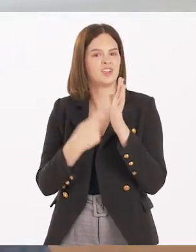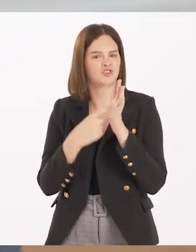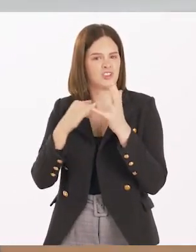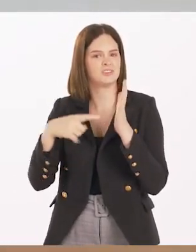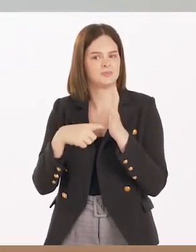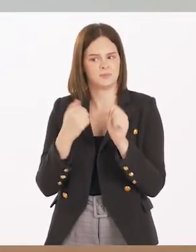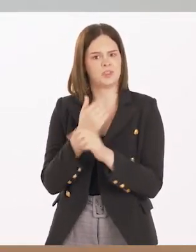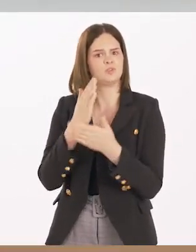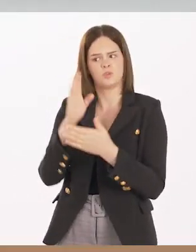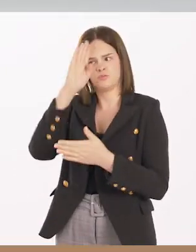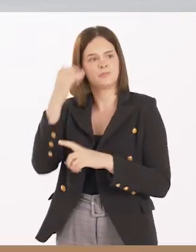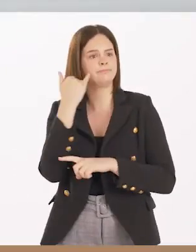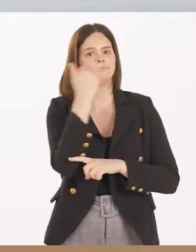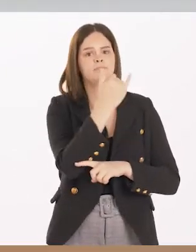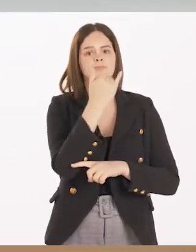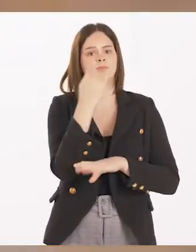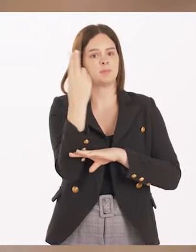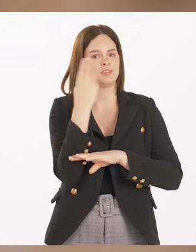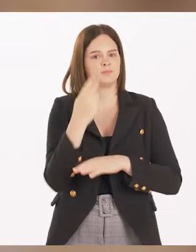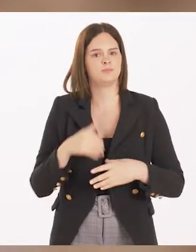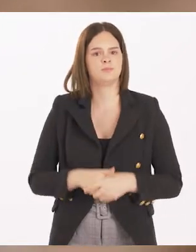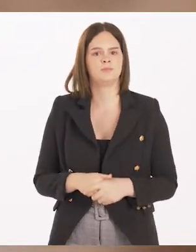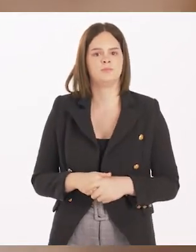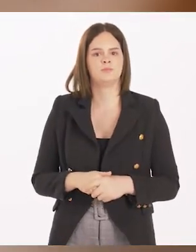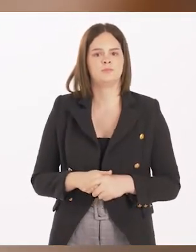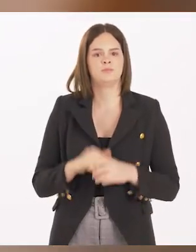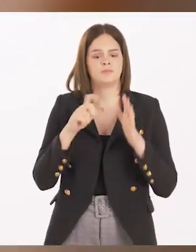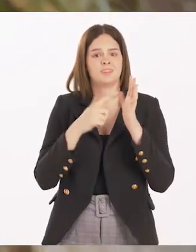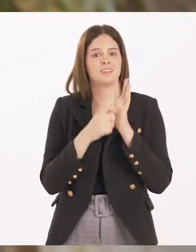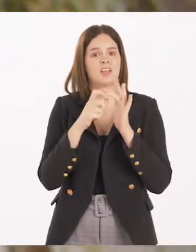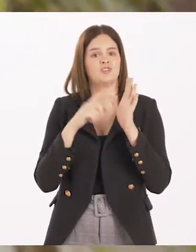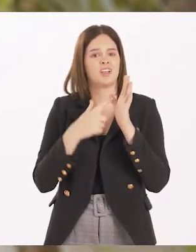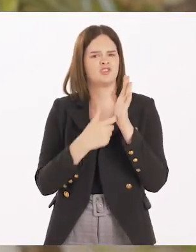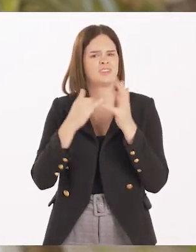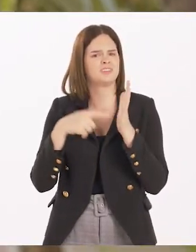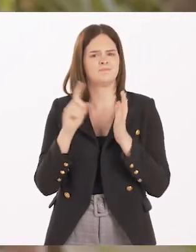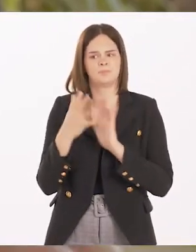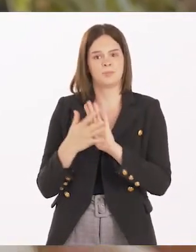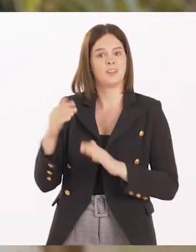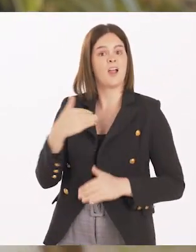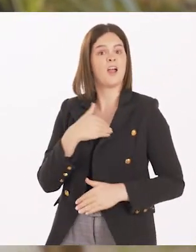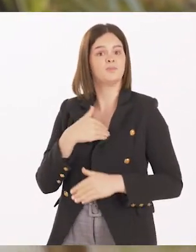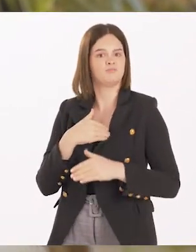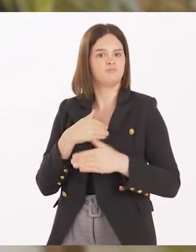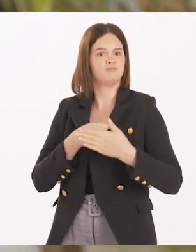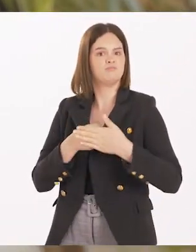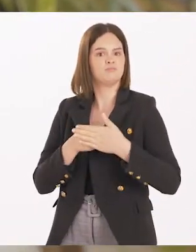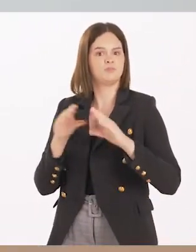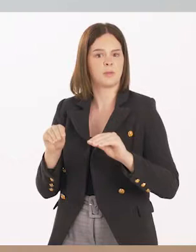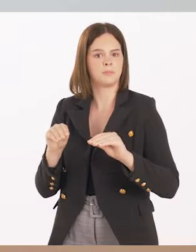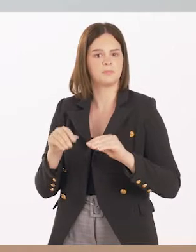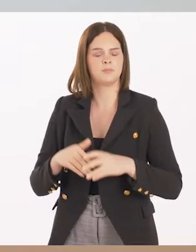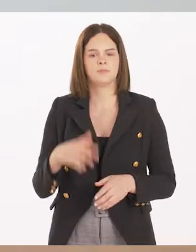need to call 000 immediately. Cardiac arrest means the heart has stopped beating normally and immediate action is needed.